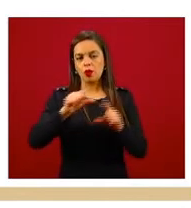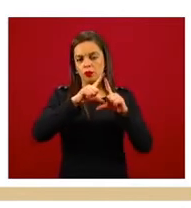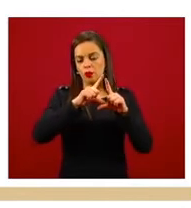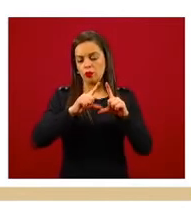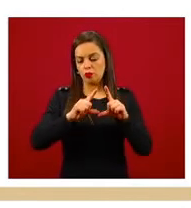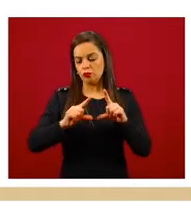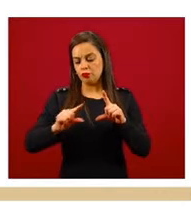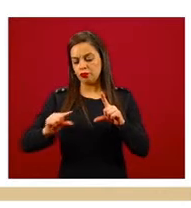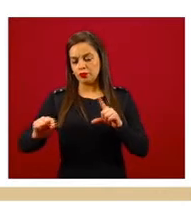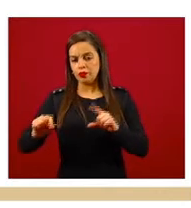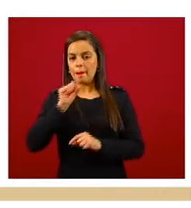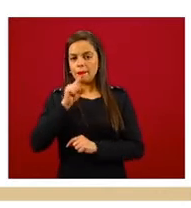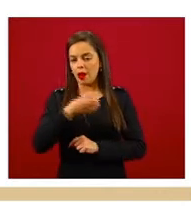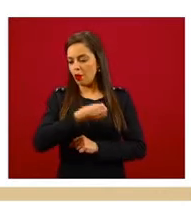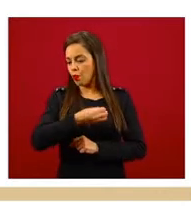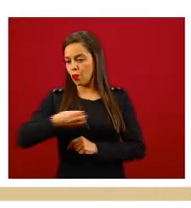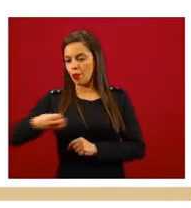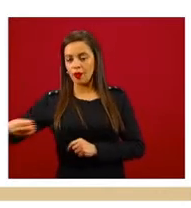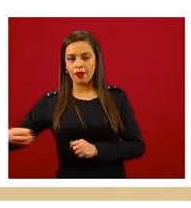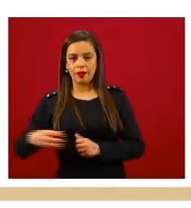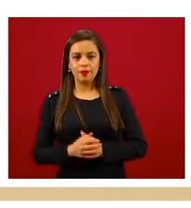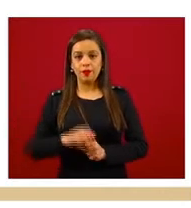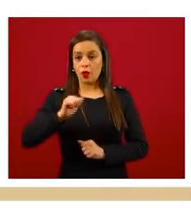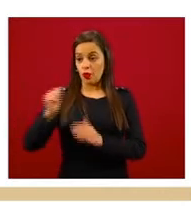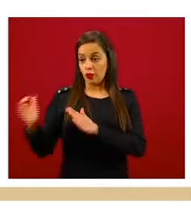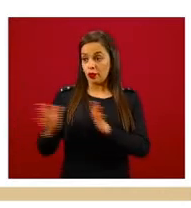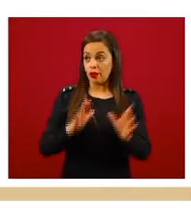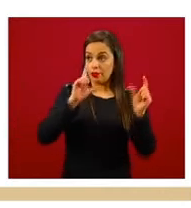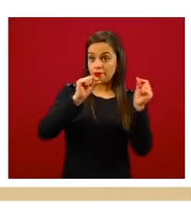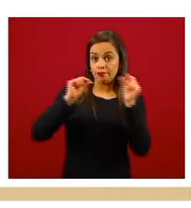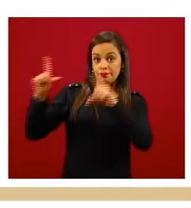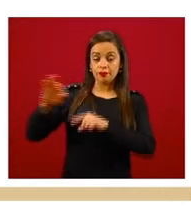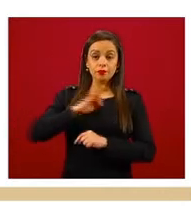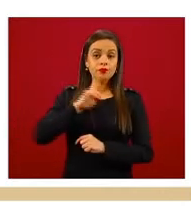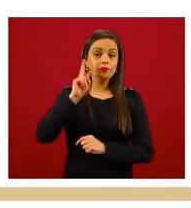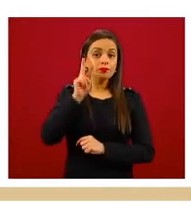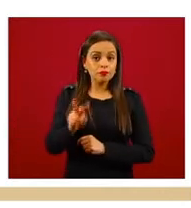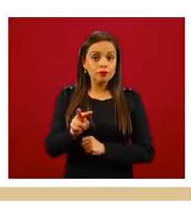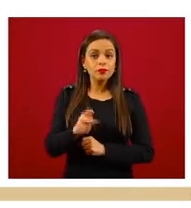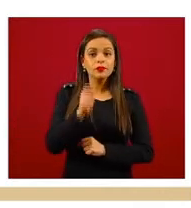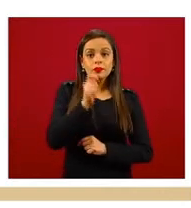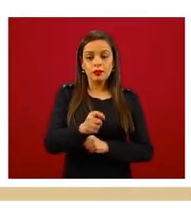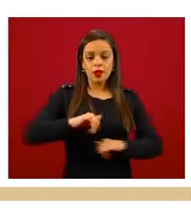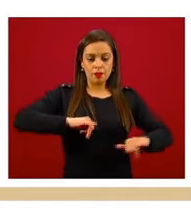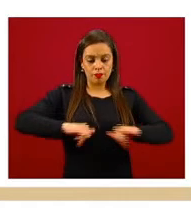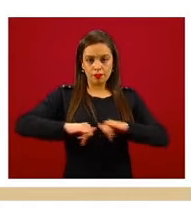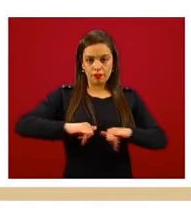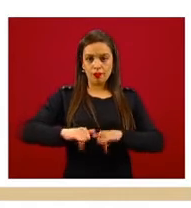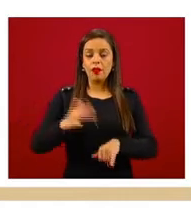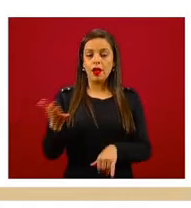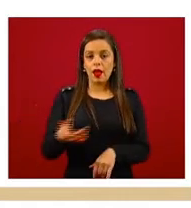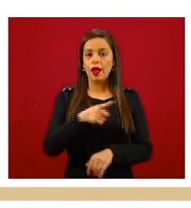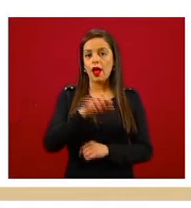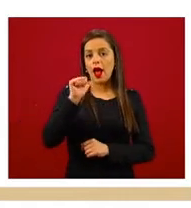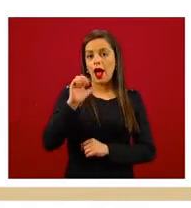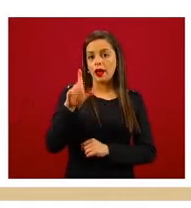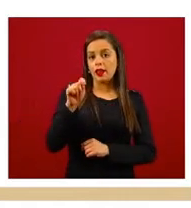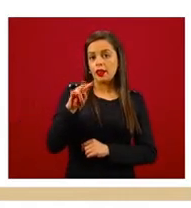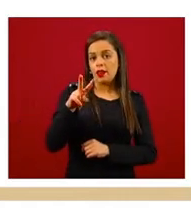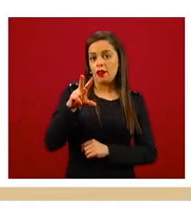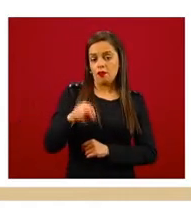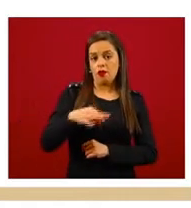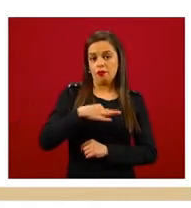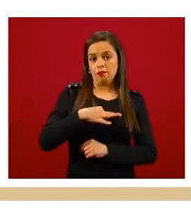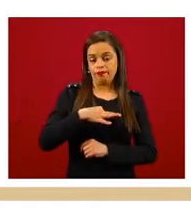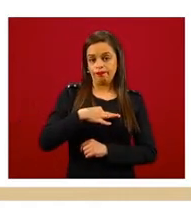the mismo cumulative cuadrante. cases En in the la same siguiente diapositiva color and veremos ahora difference la of carga range. In the next slide, you will see the number